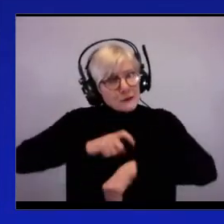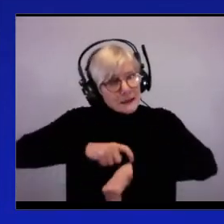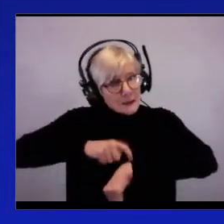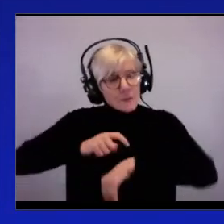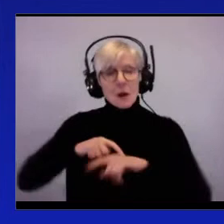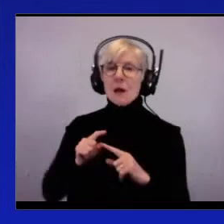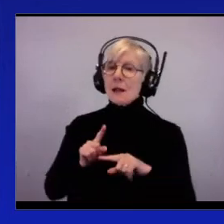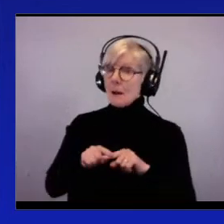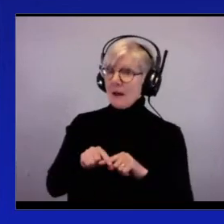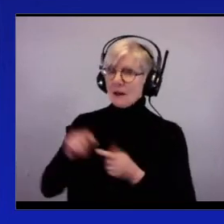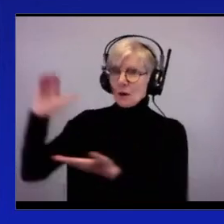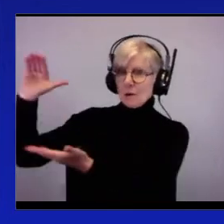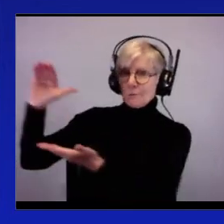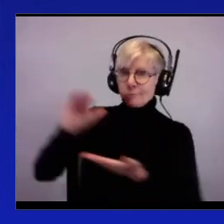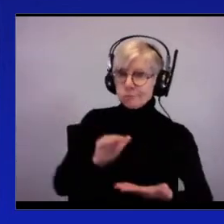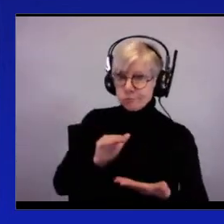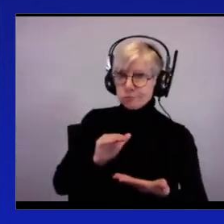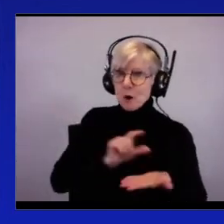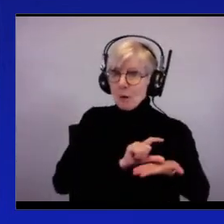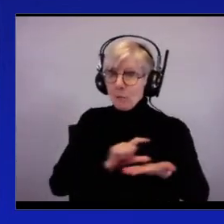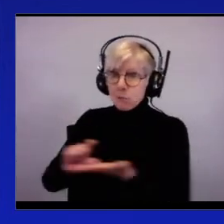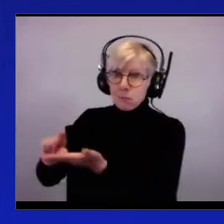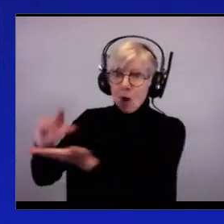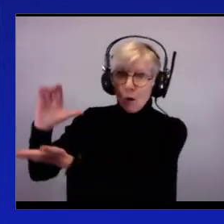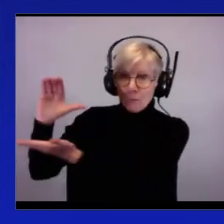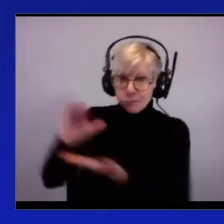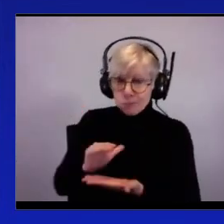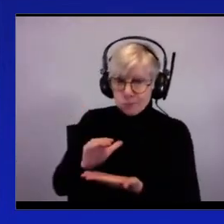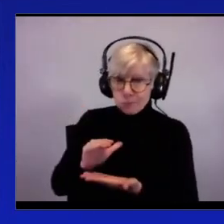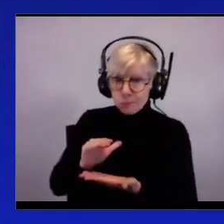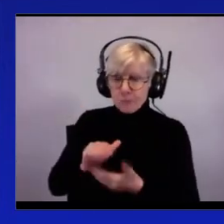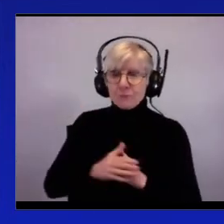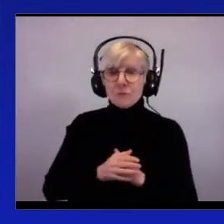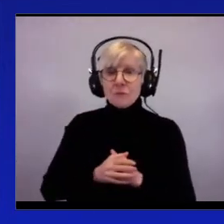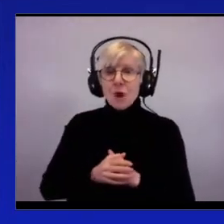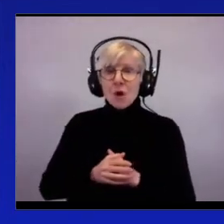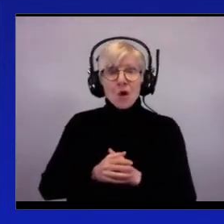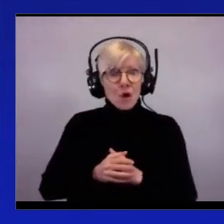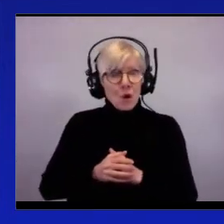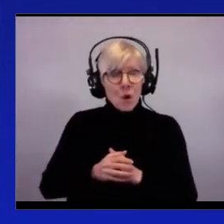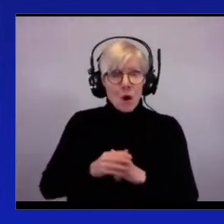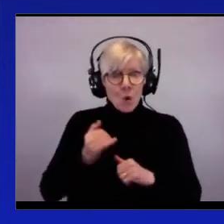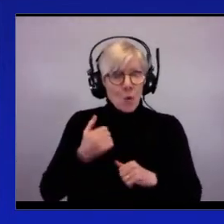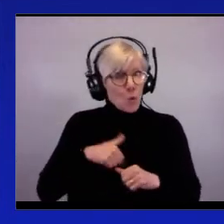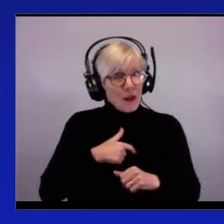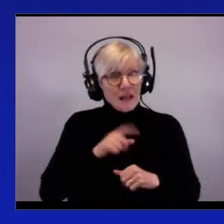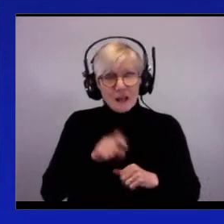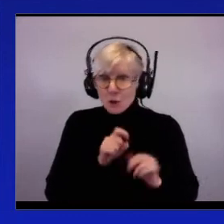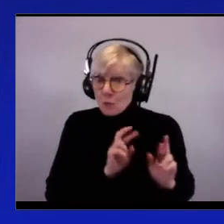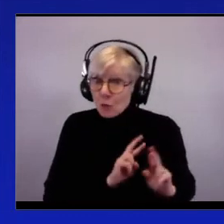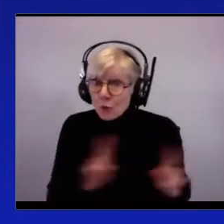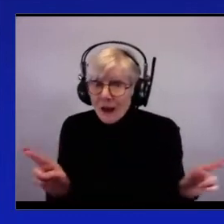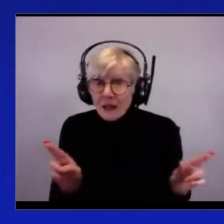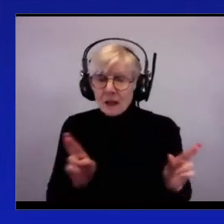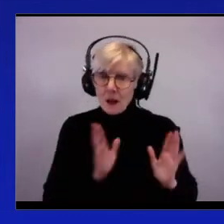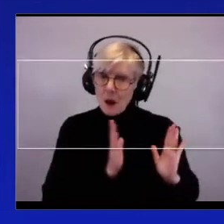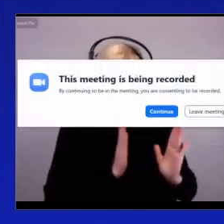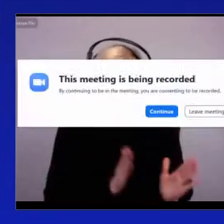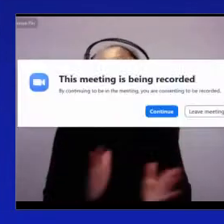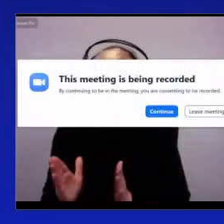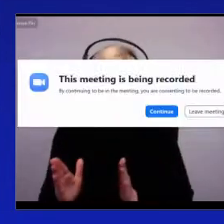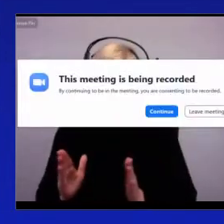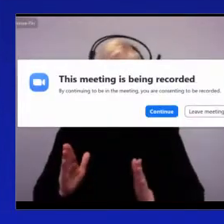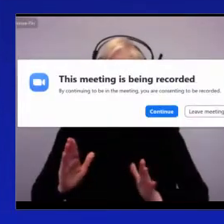vaccine we receive, so we must be ready to be flexible and understand that this will, of course, take time. But let me assure you, we will provide a